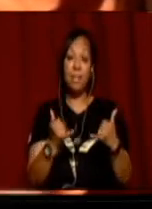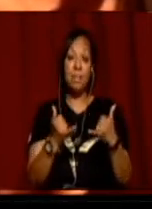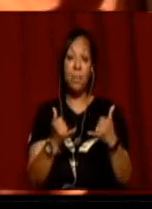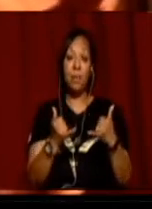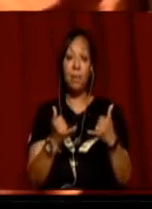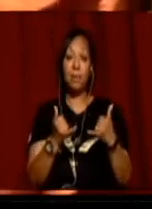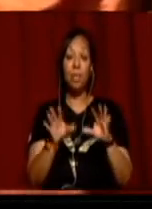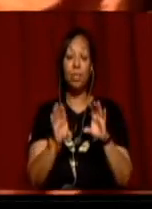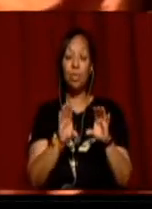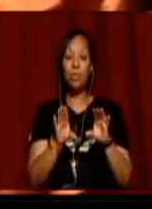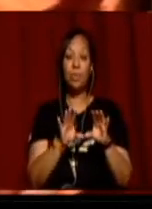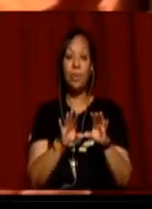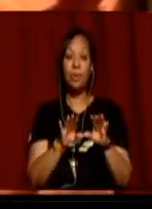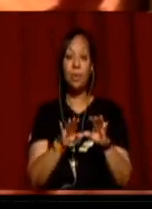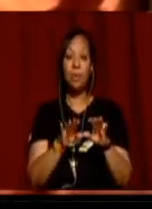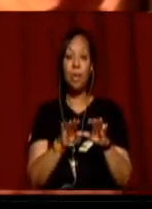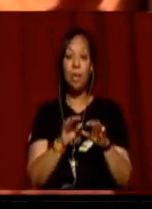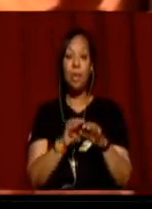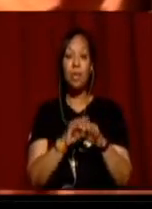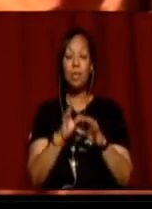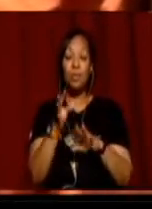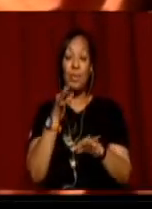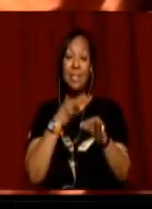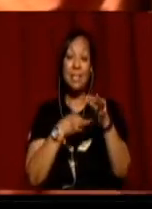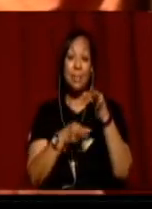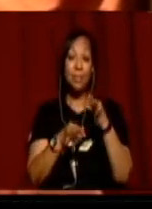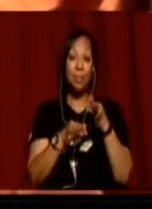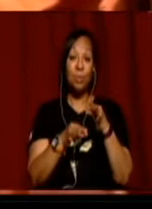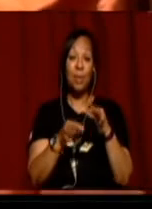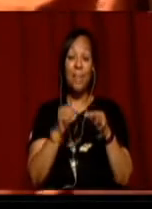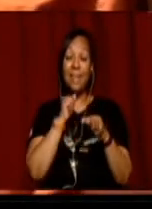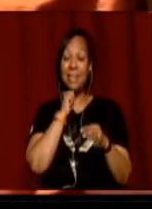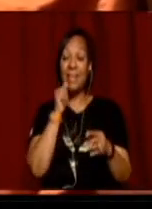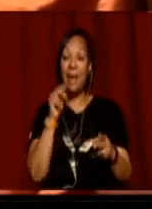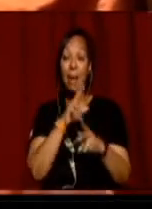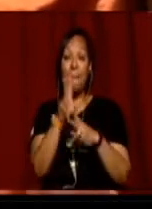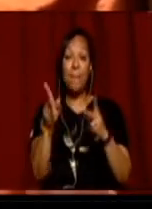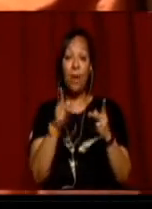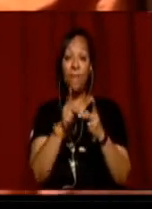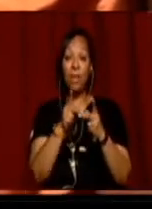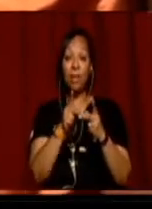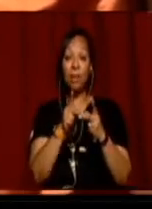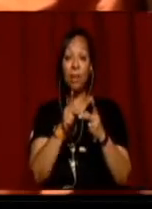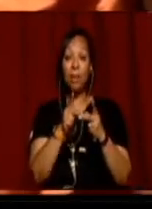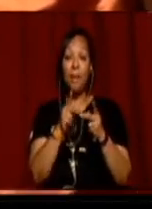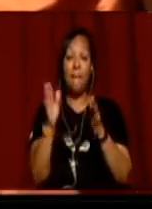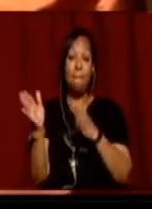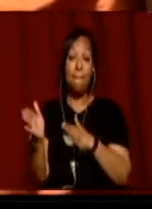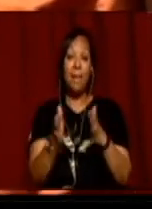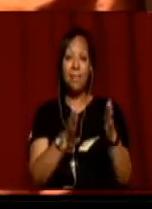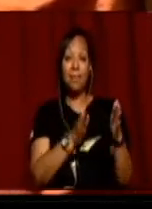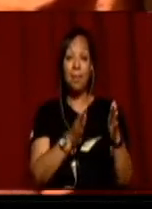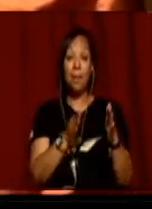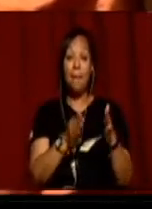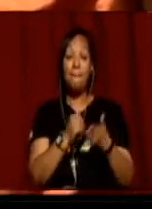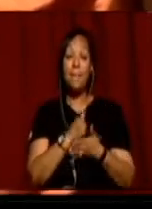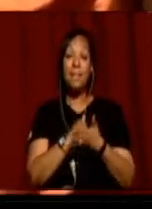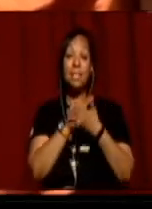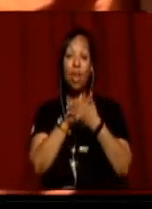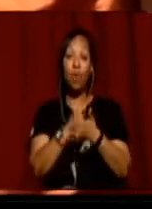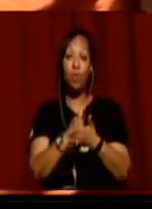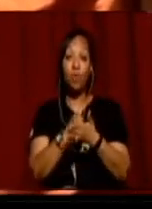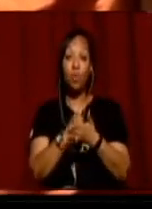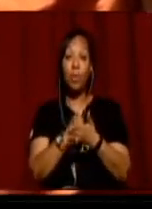do it in that way. So we are substituting by something that is not a perfect method, but it is certainly helpful, and that is by